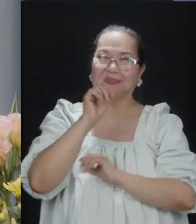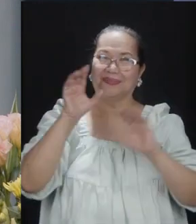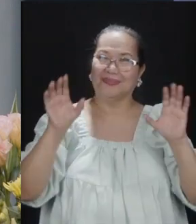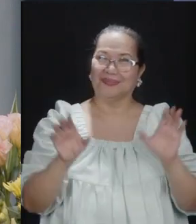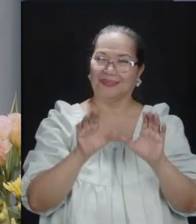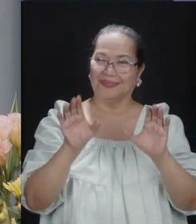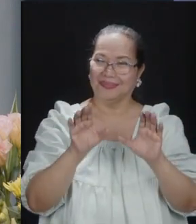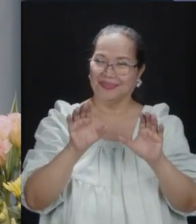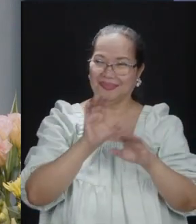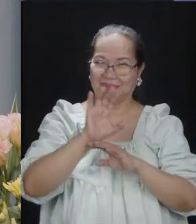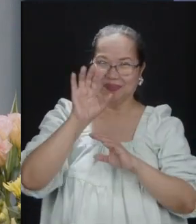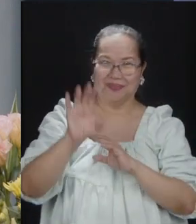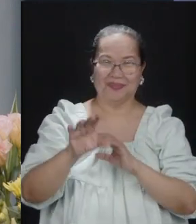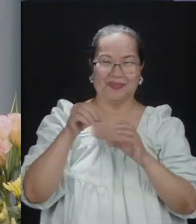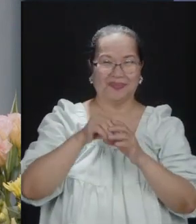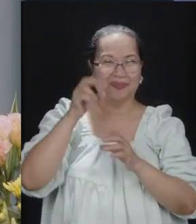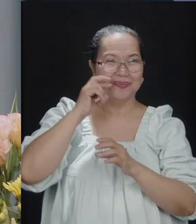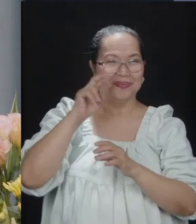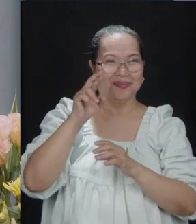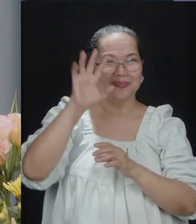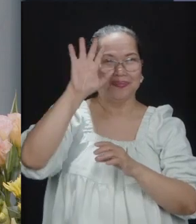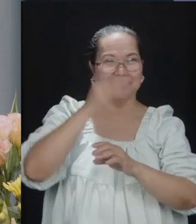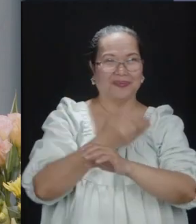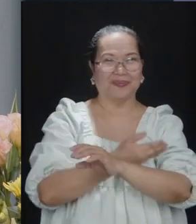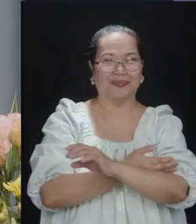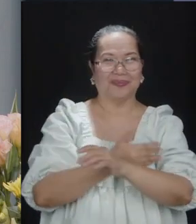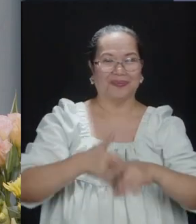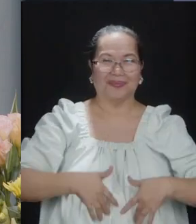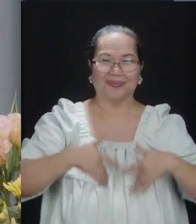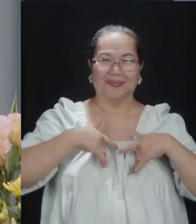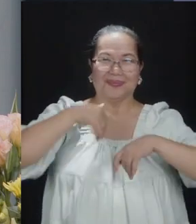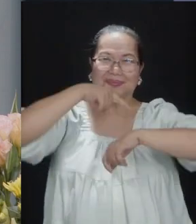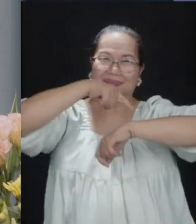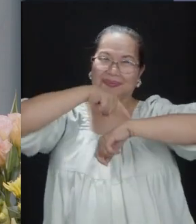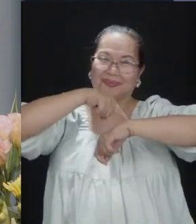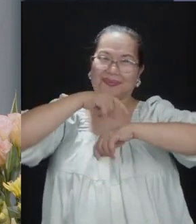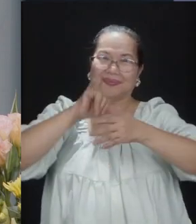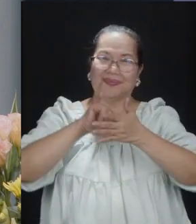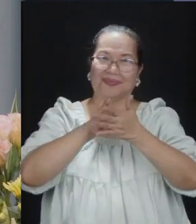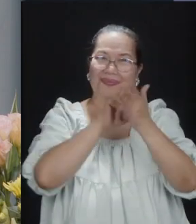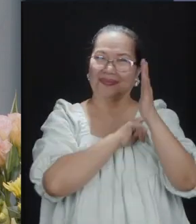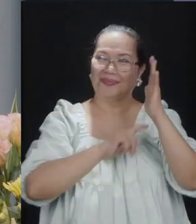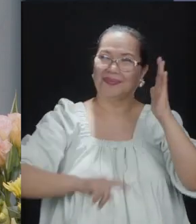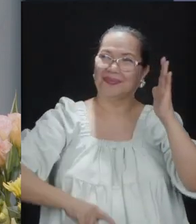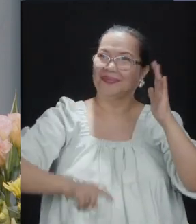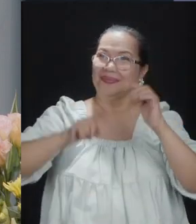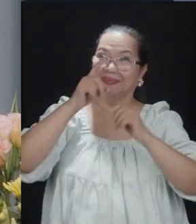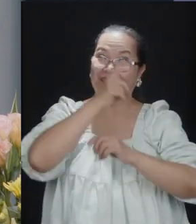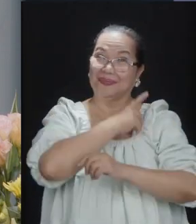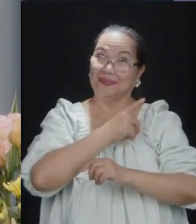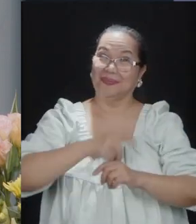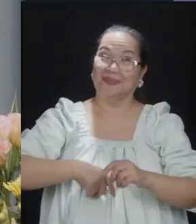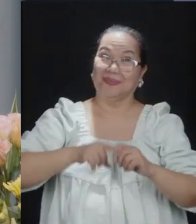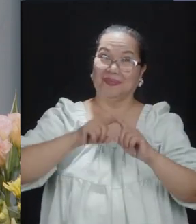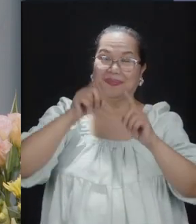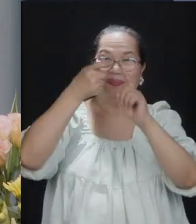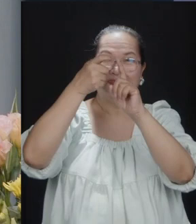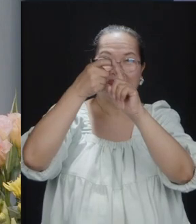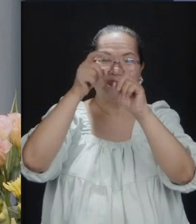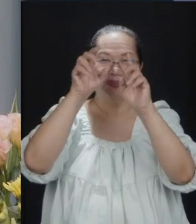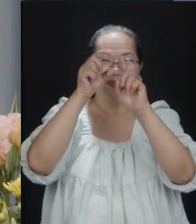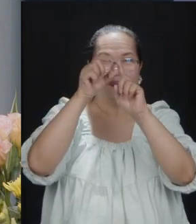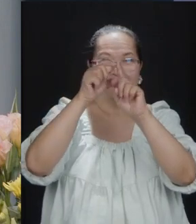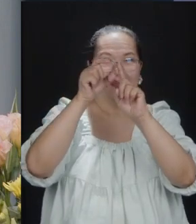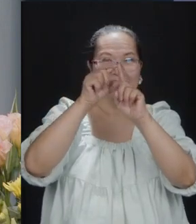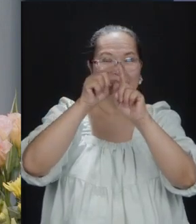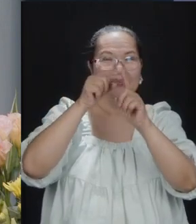be accomplished in her and her son's lifetime and that of King David, but were her words also